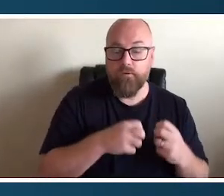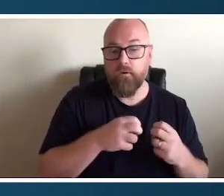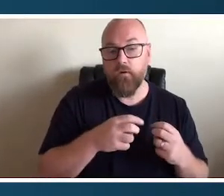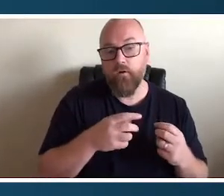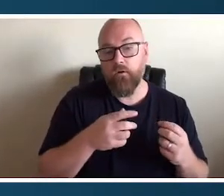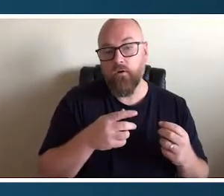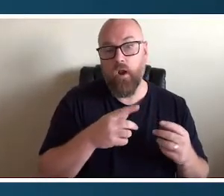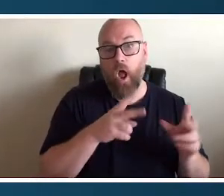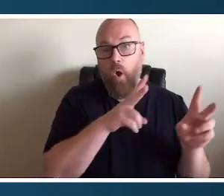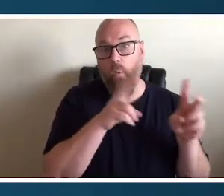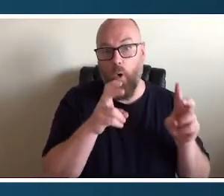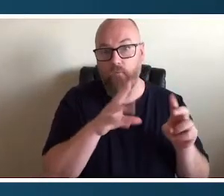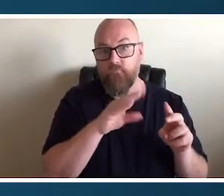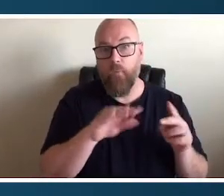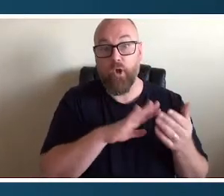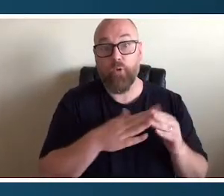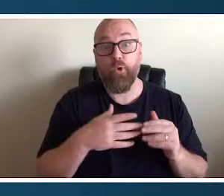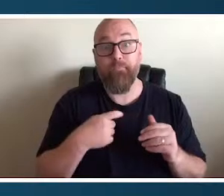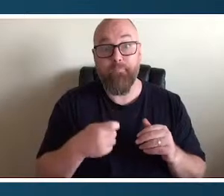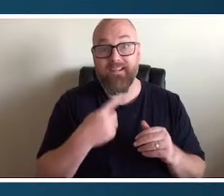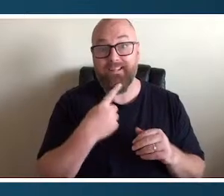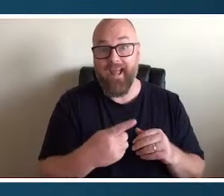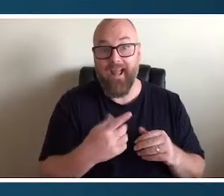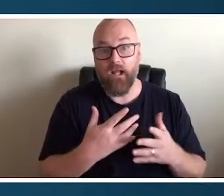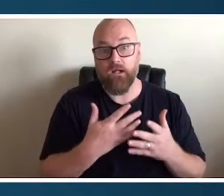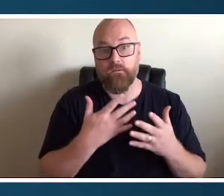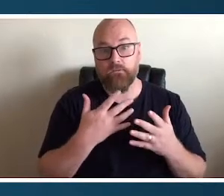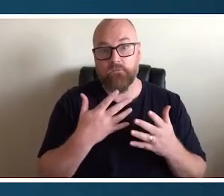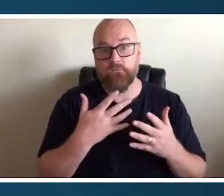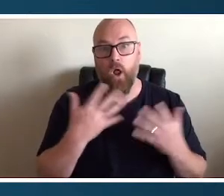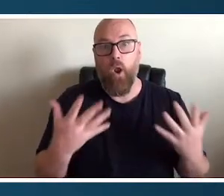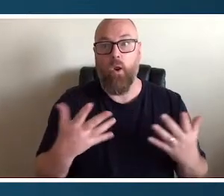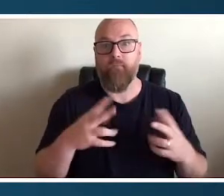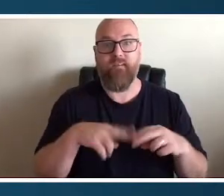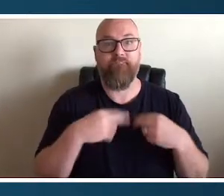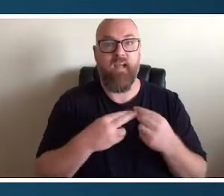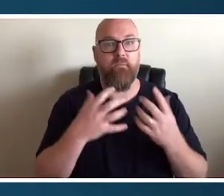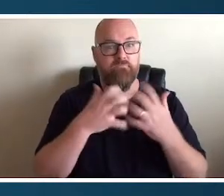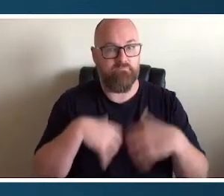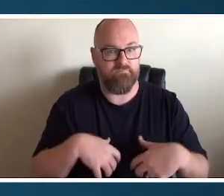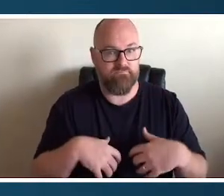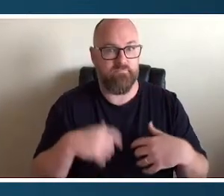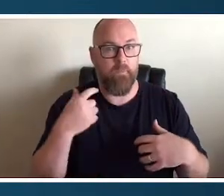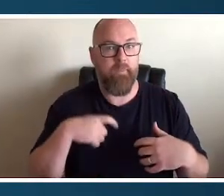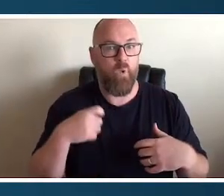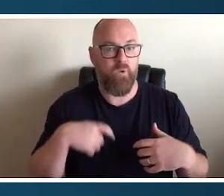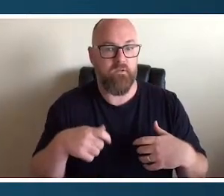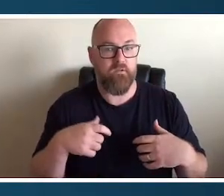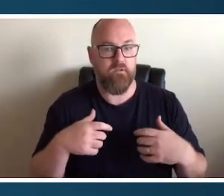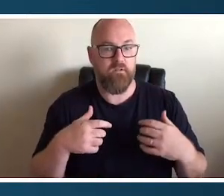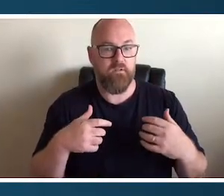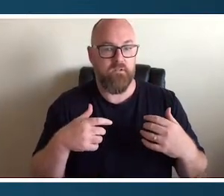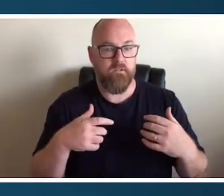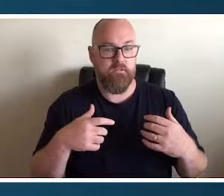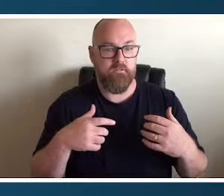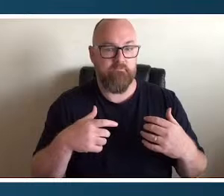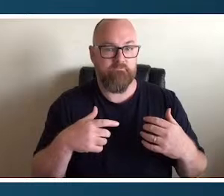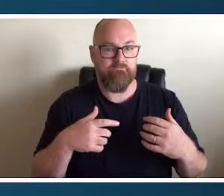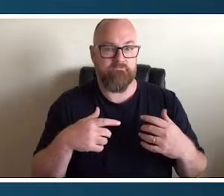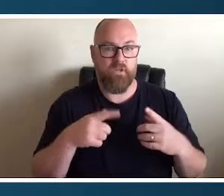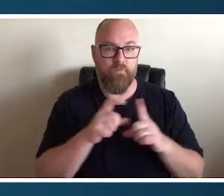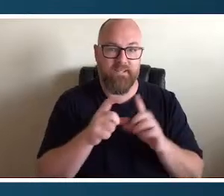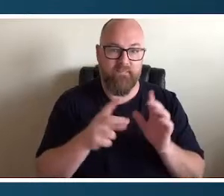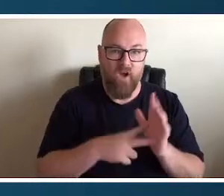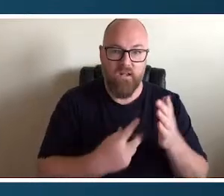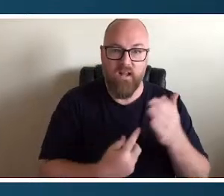from community members who say there are a lot of family breakdown because a lot of domestic violence